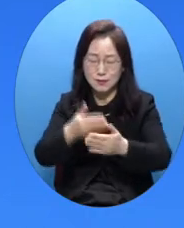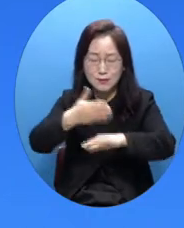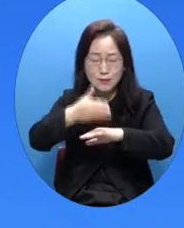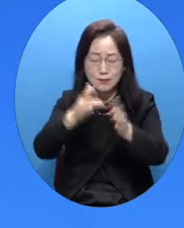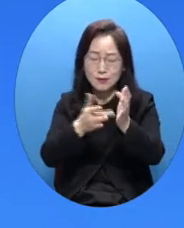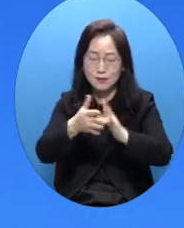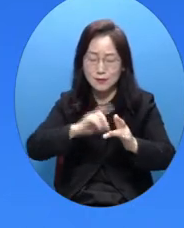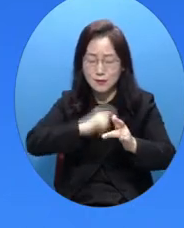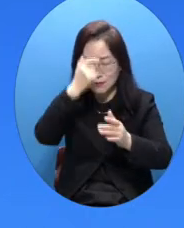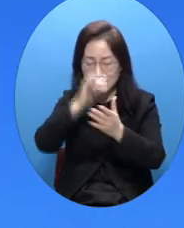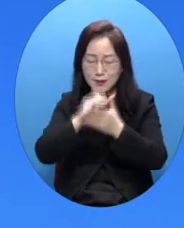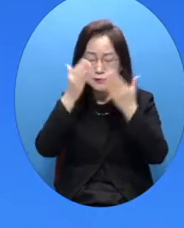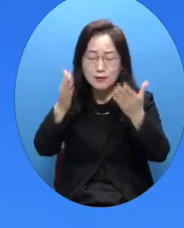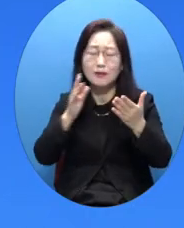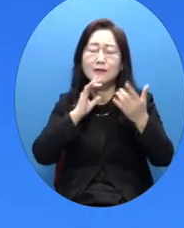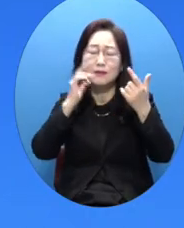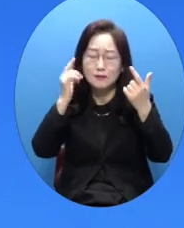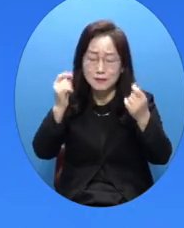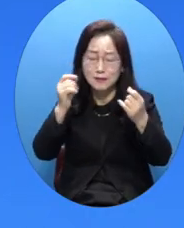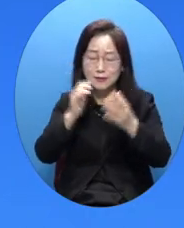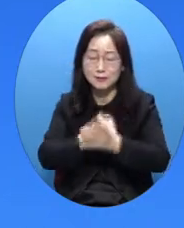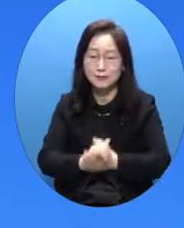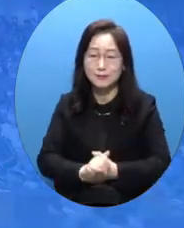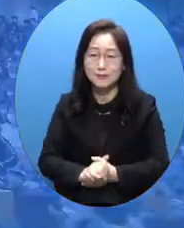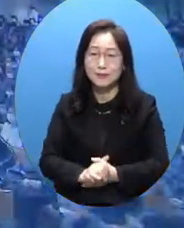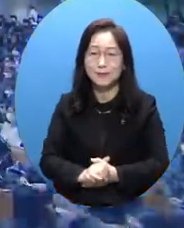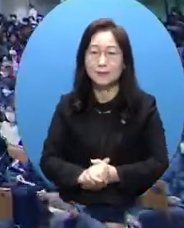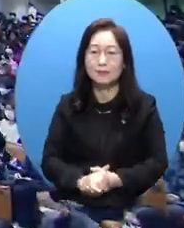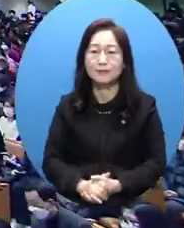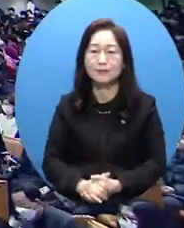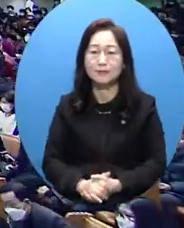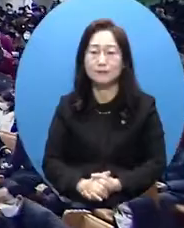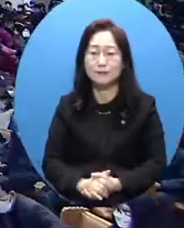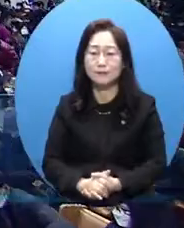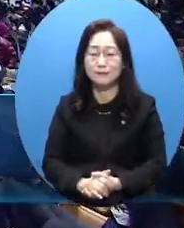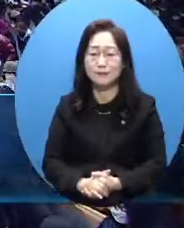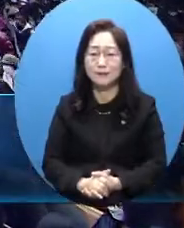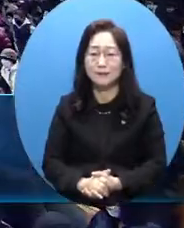in the name of Jesus we pray amen